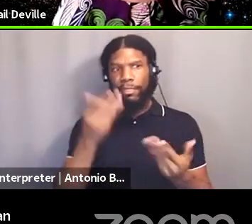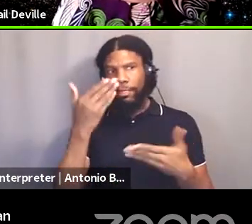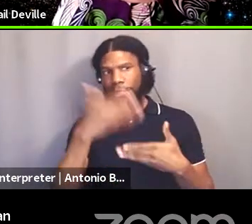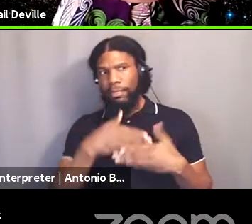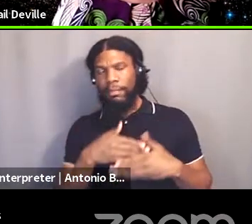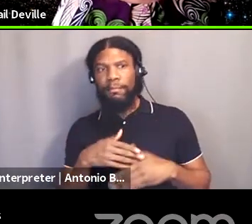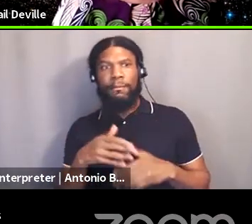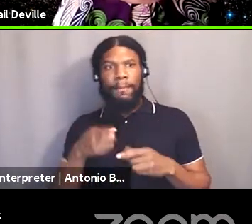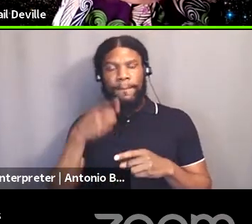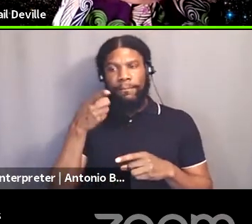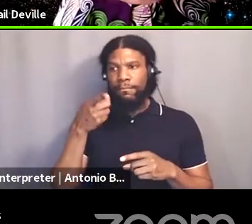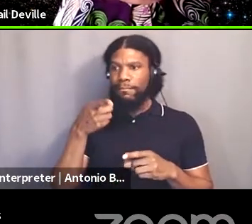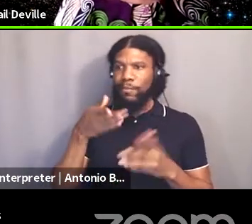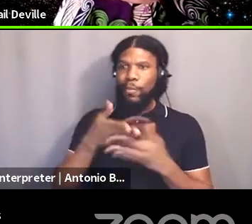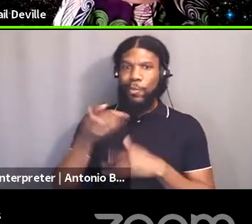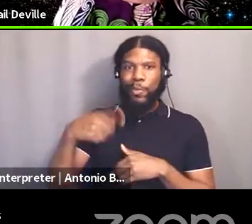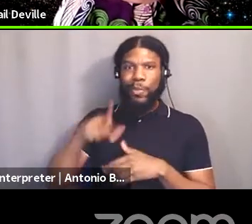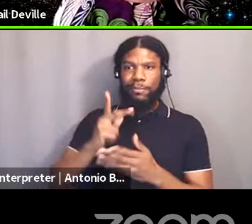projects.